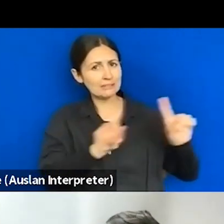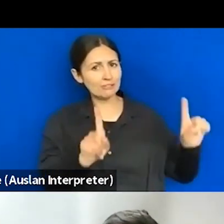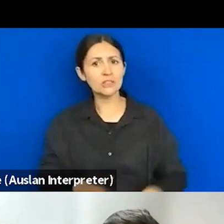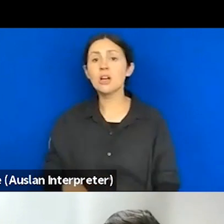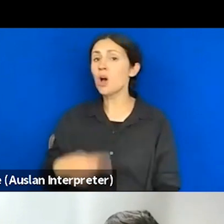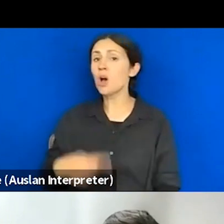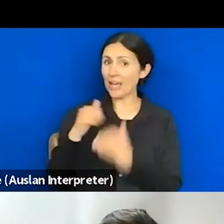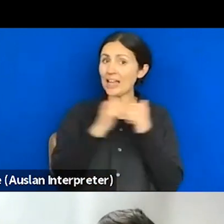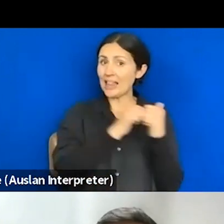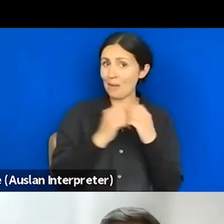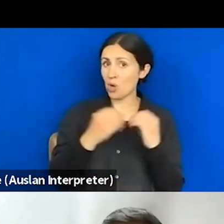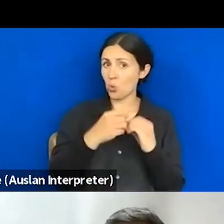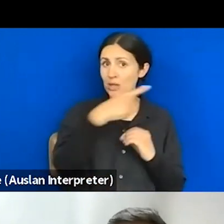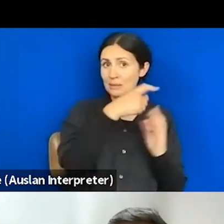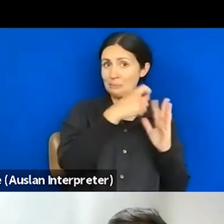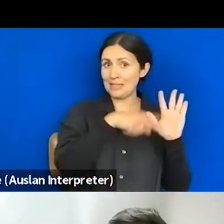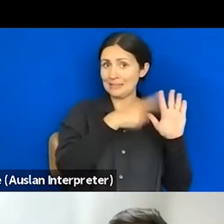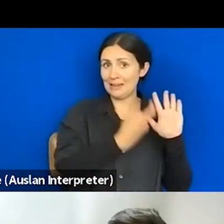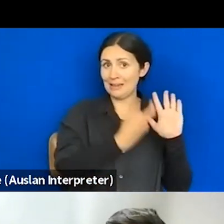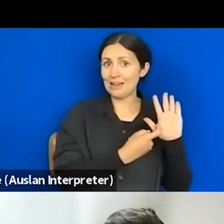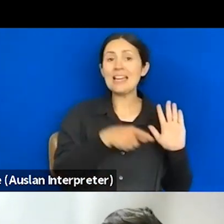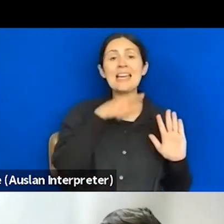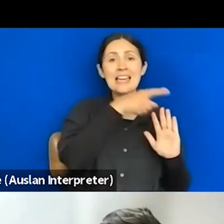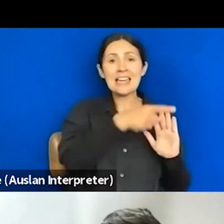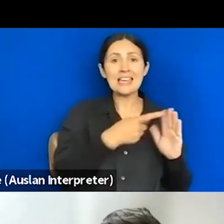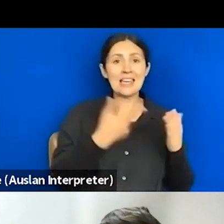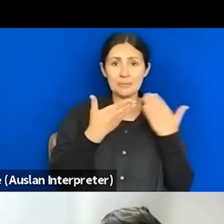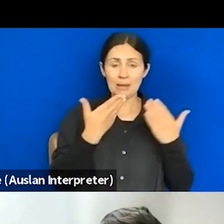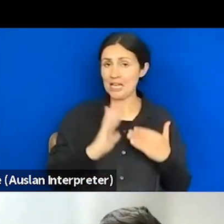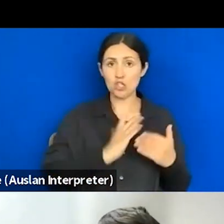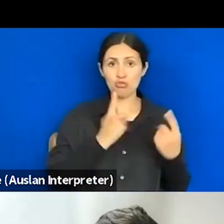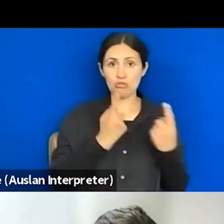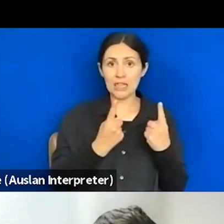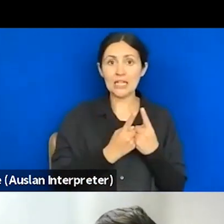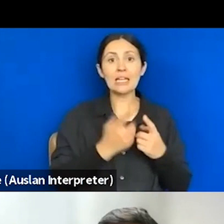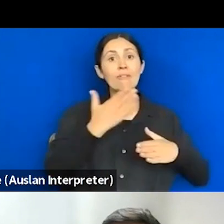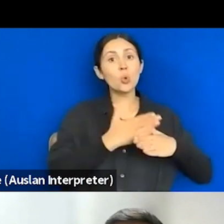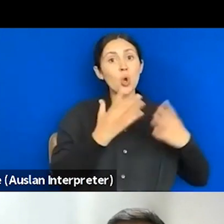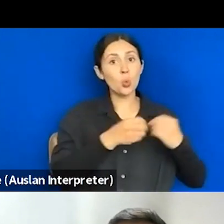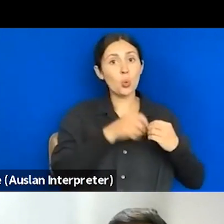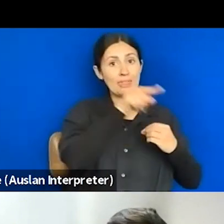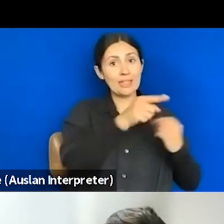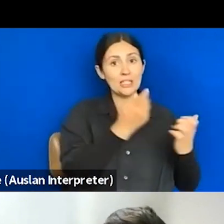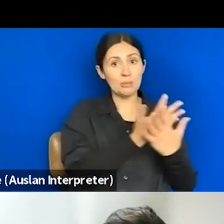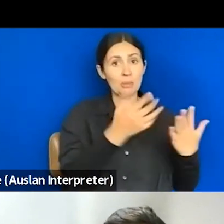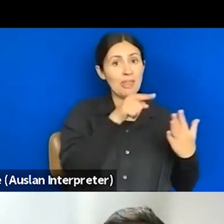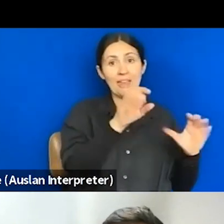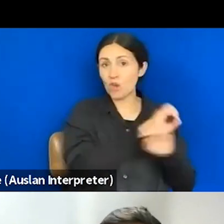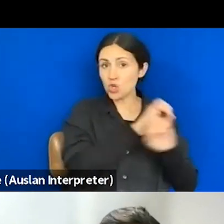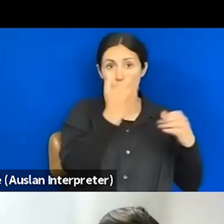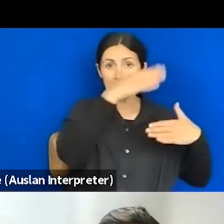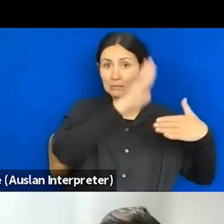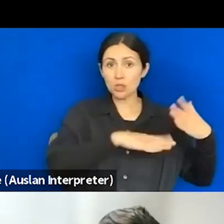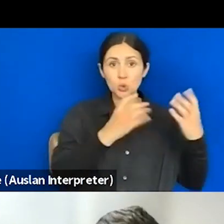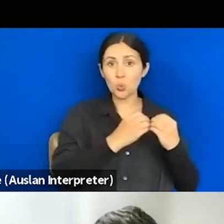describes this really interesting situation of working with a population that have virtually no experience of psychedelics, who